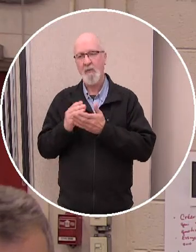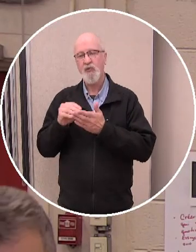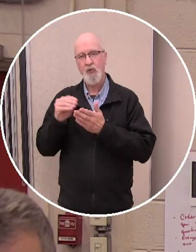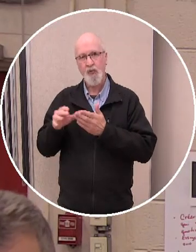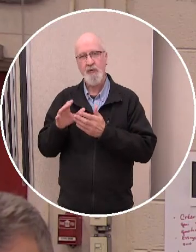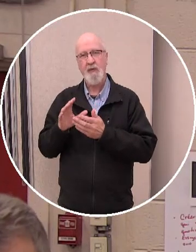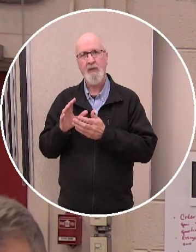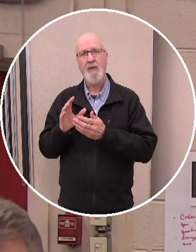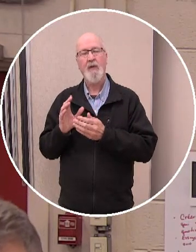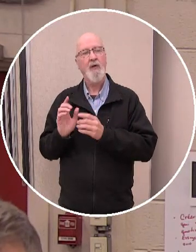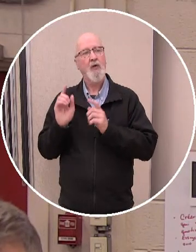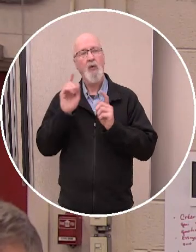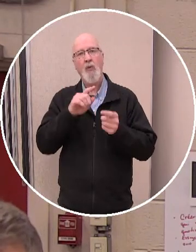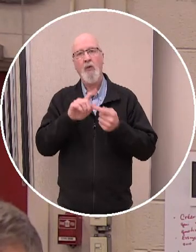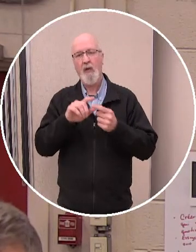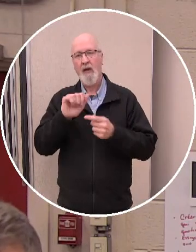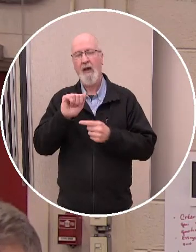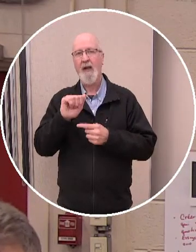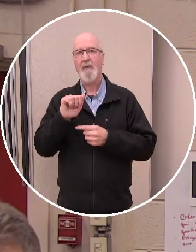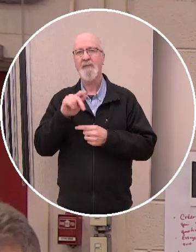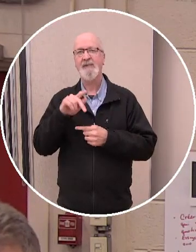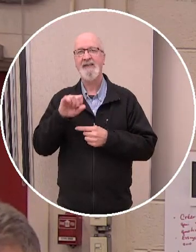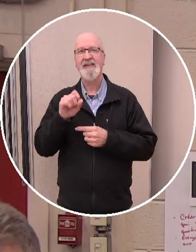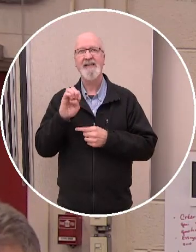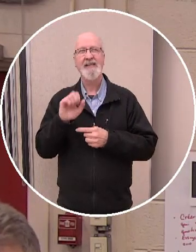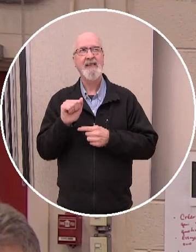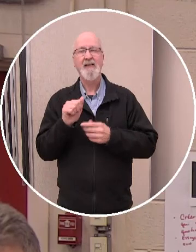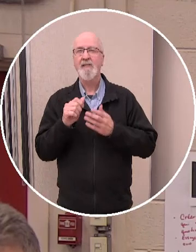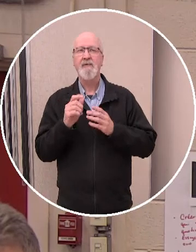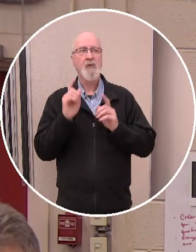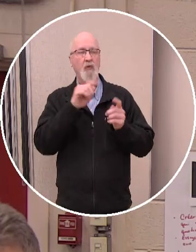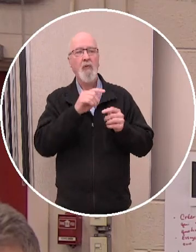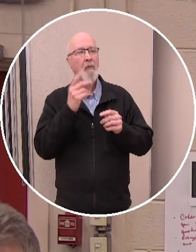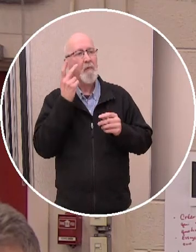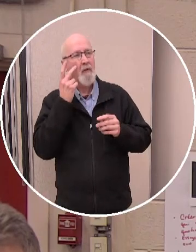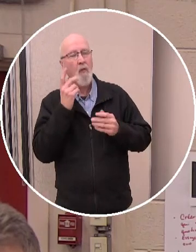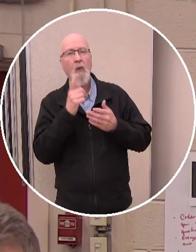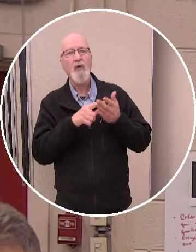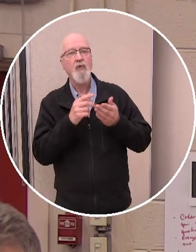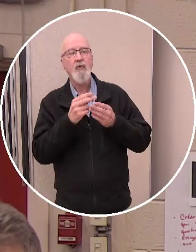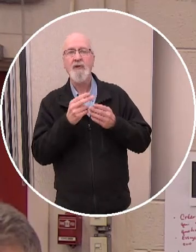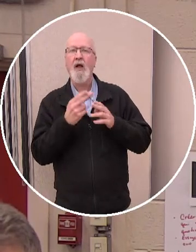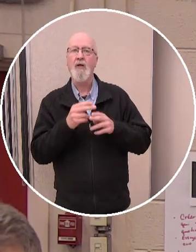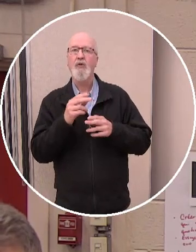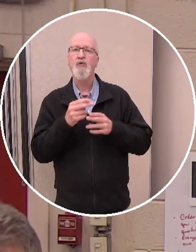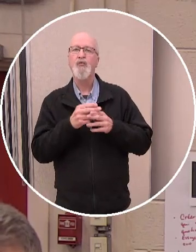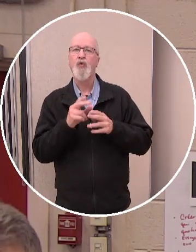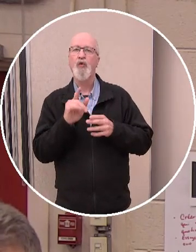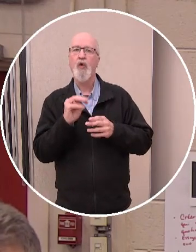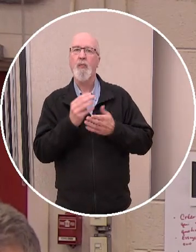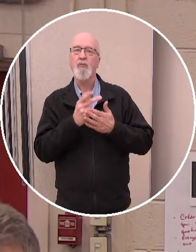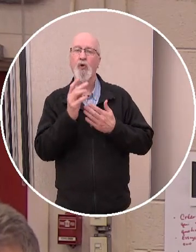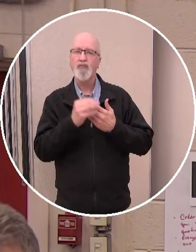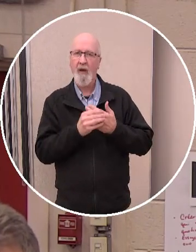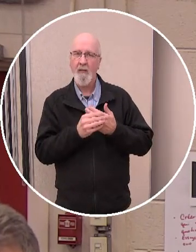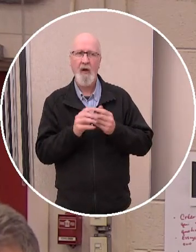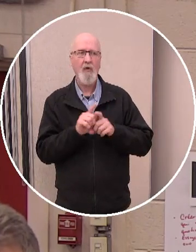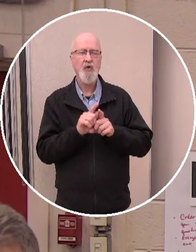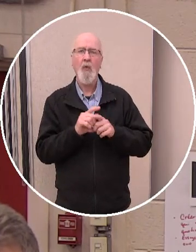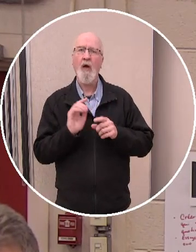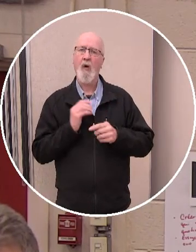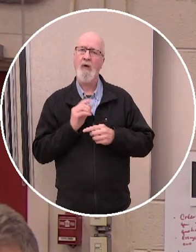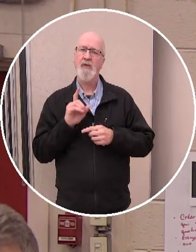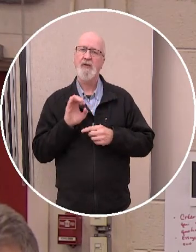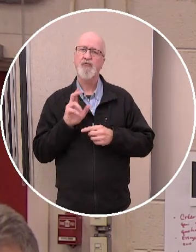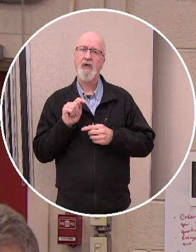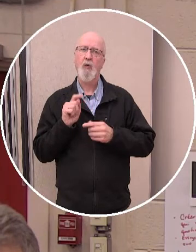APC facilities early in the new year to avail of short-term programming. And the district is also in the process of